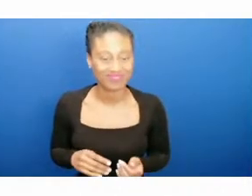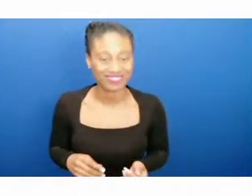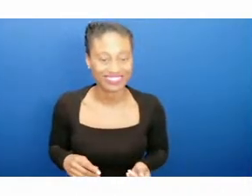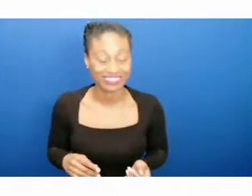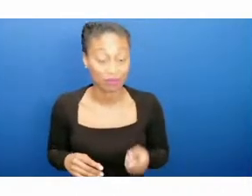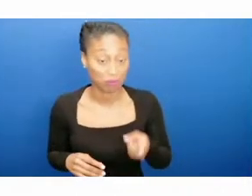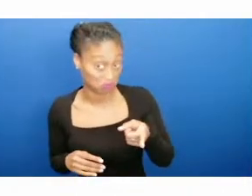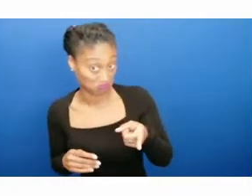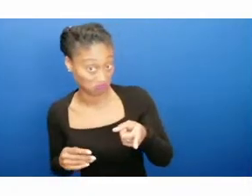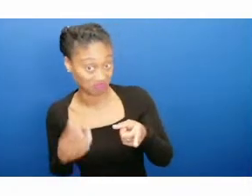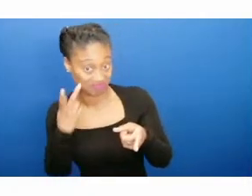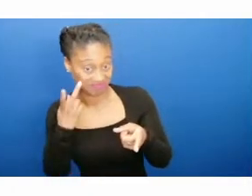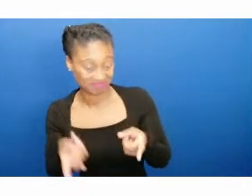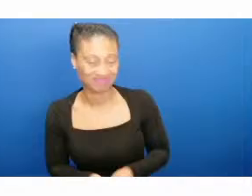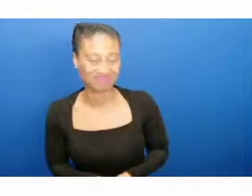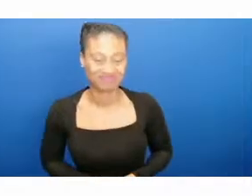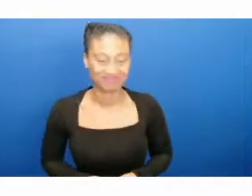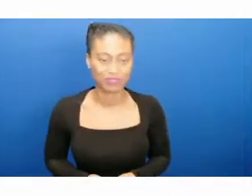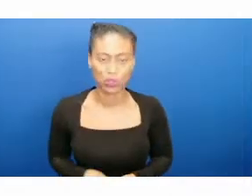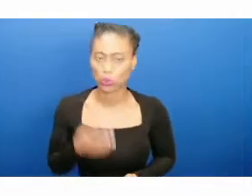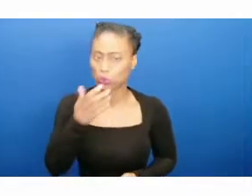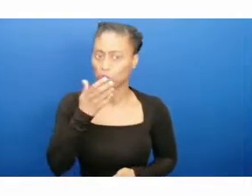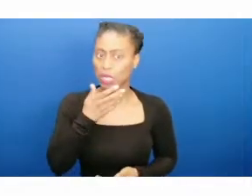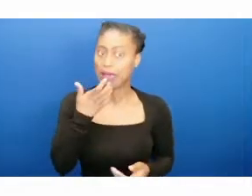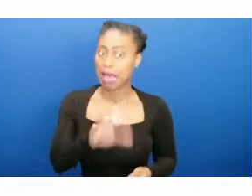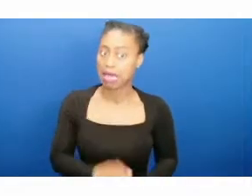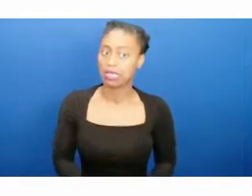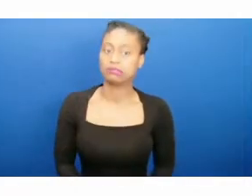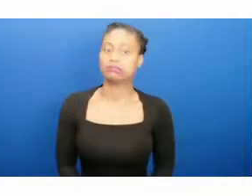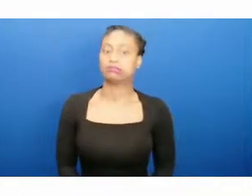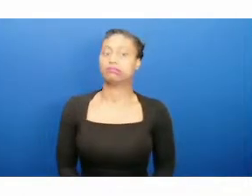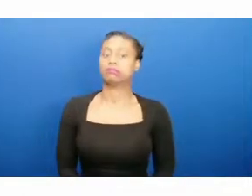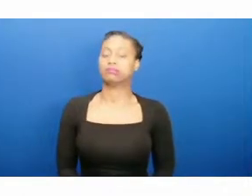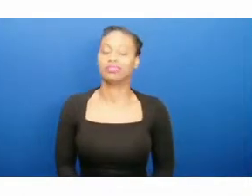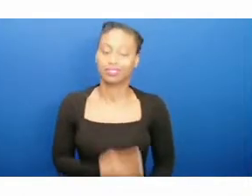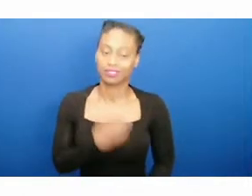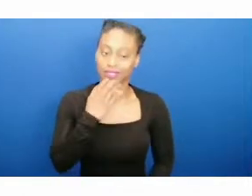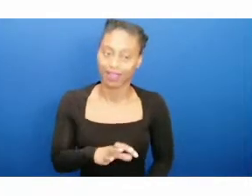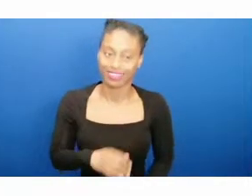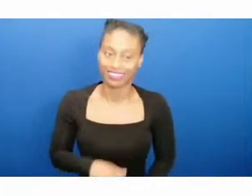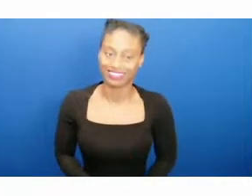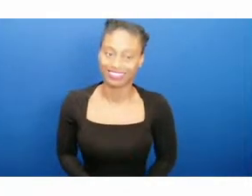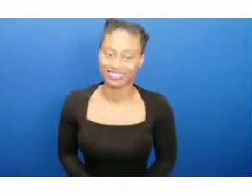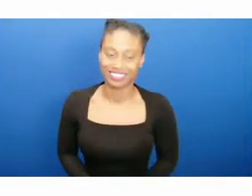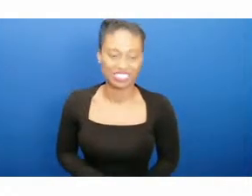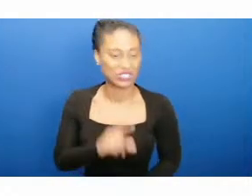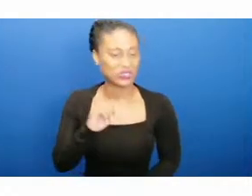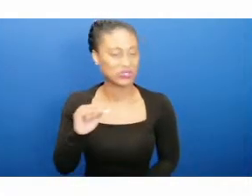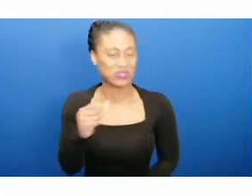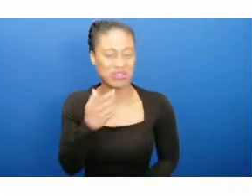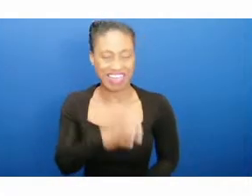Okay. Oh, this is hot. This is hot, you guys. This is too hot.